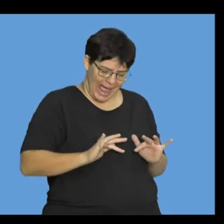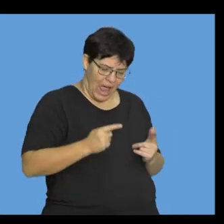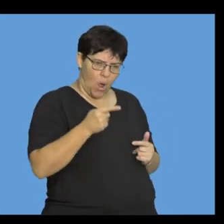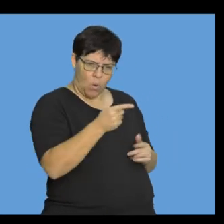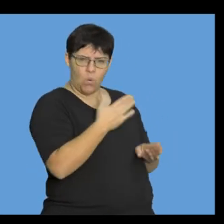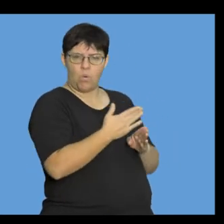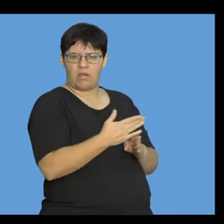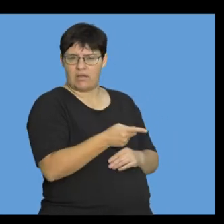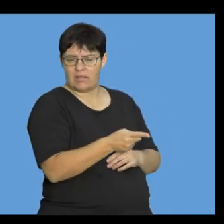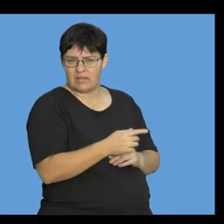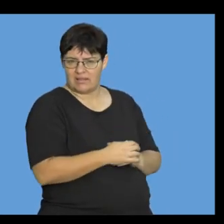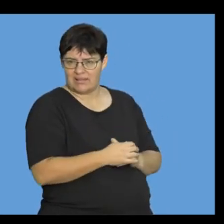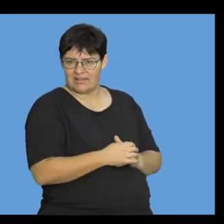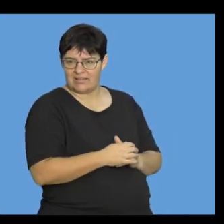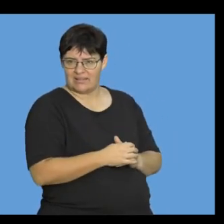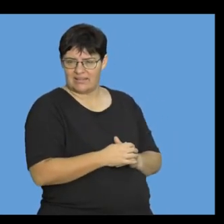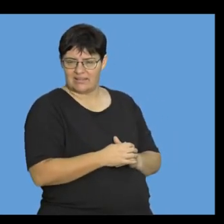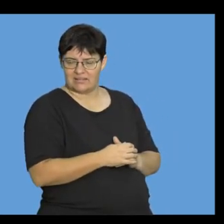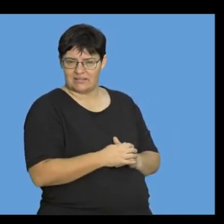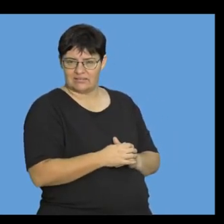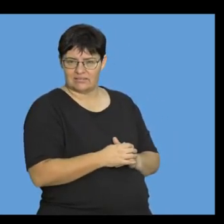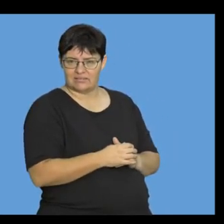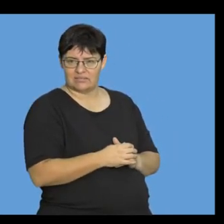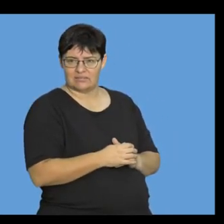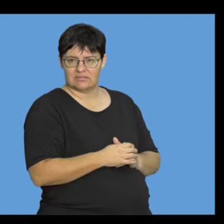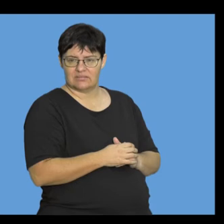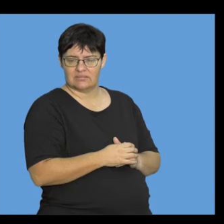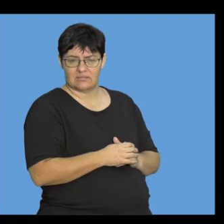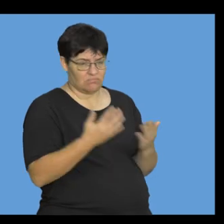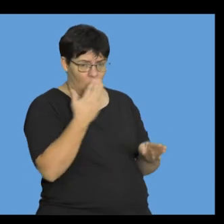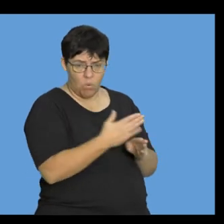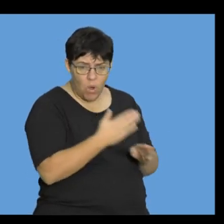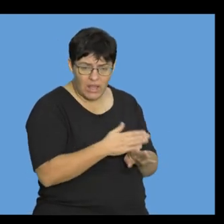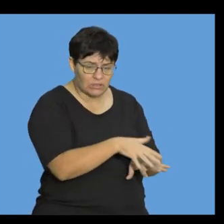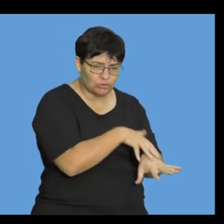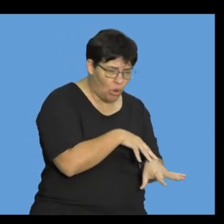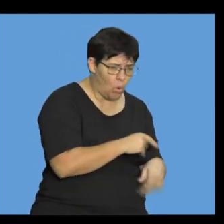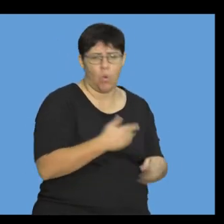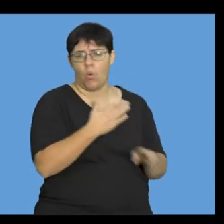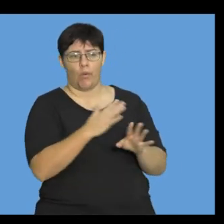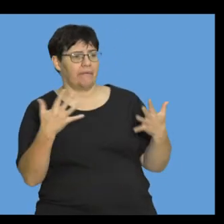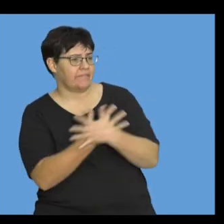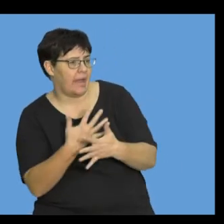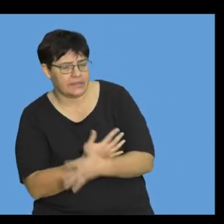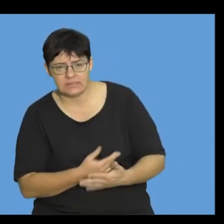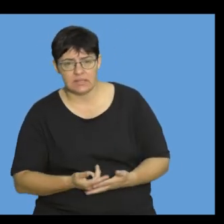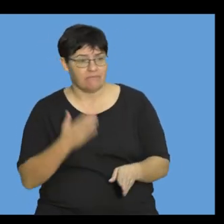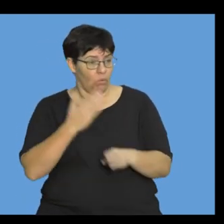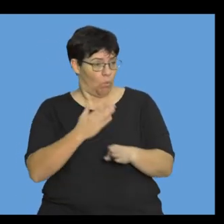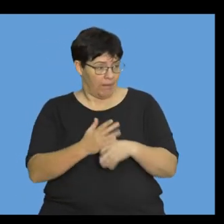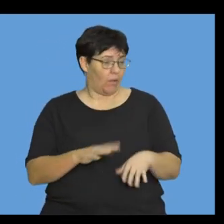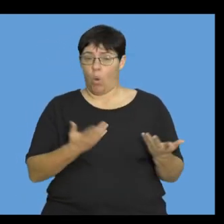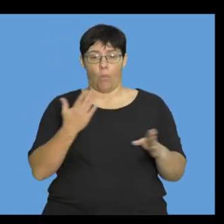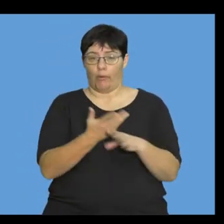means how is it working? Right, how is it working? Is it working slow? Is it